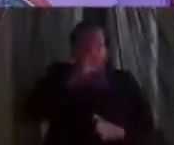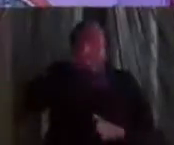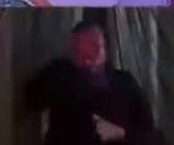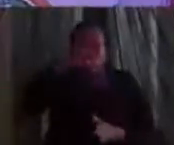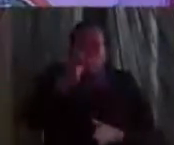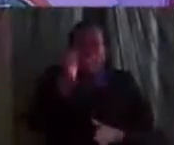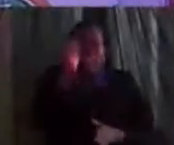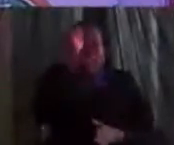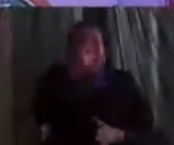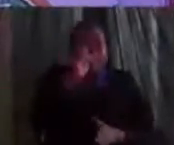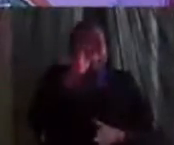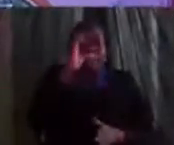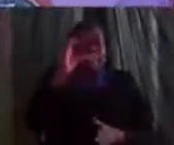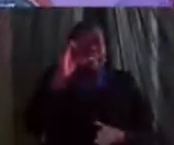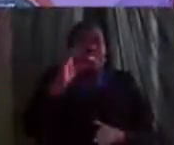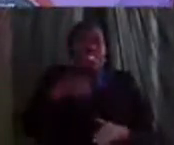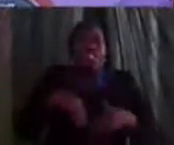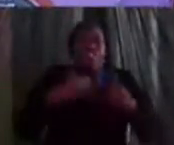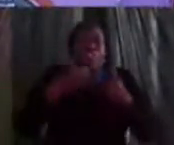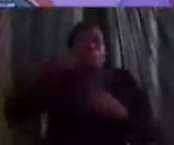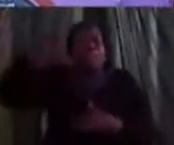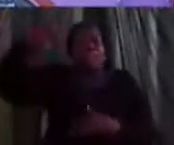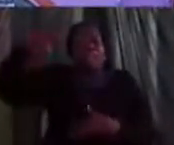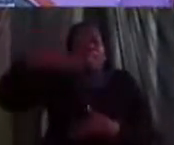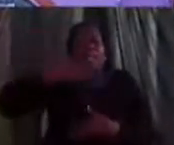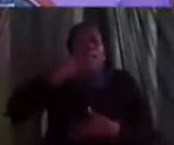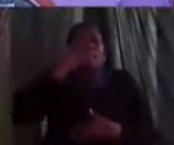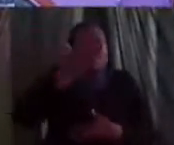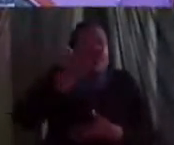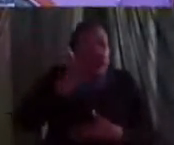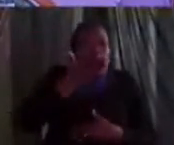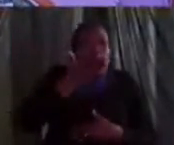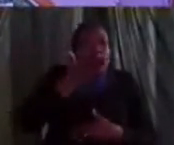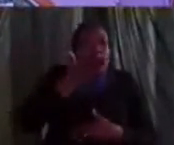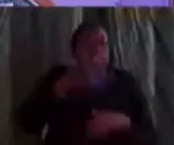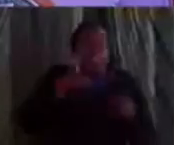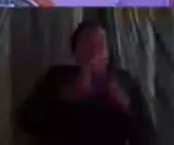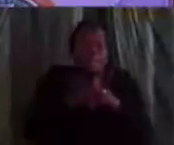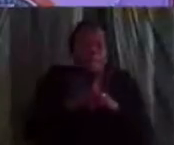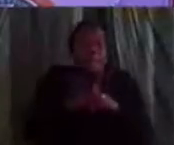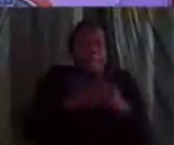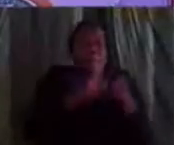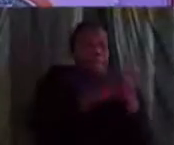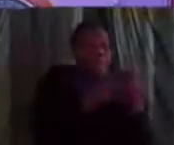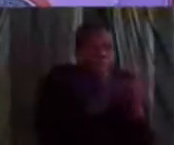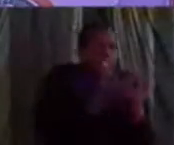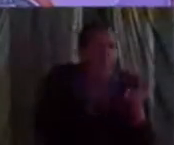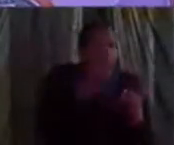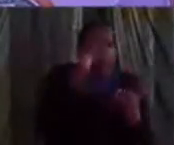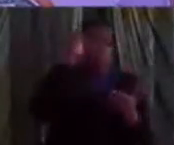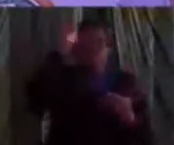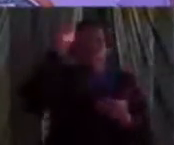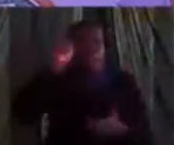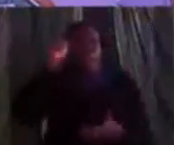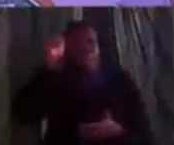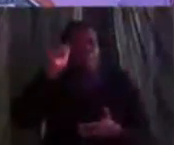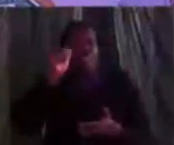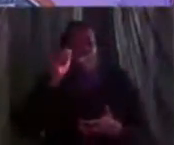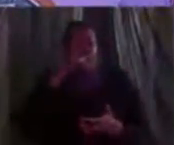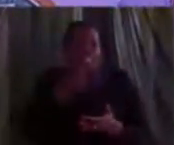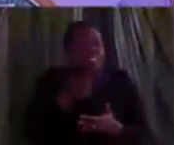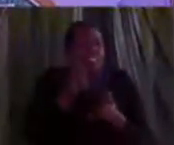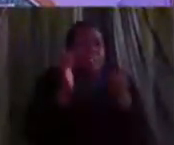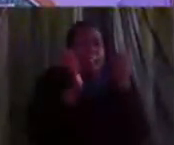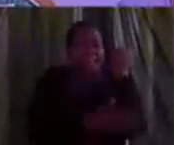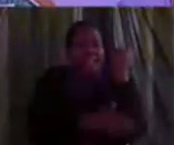give a plain answer, as the pleadings or the advocates have the pleadings. It would be rude to say that